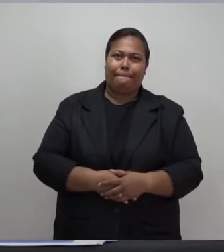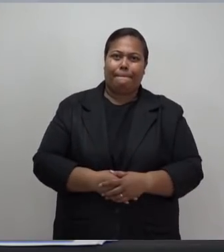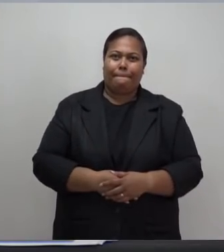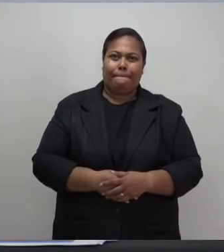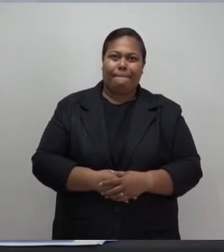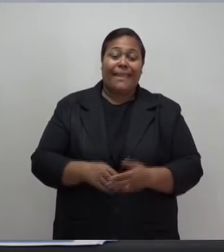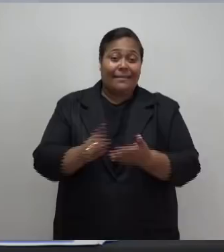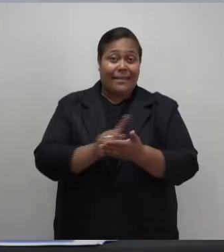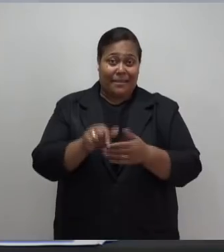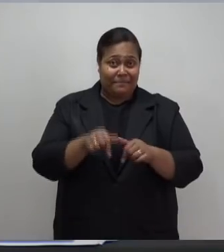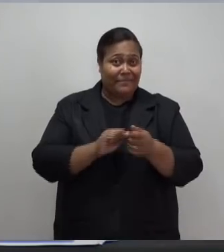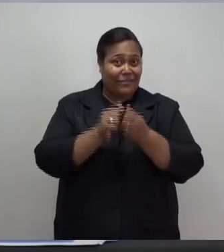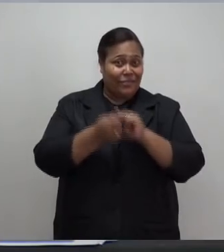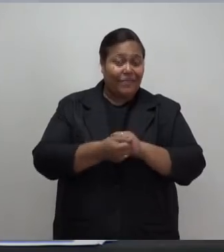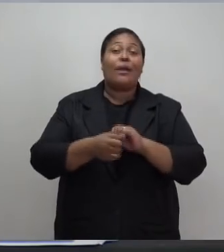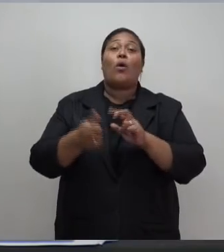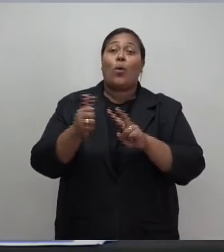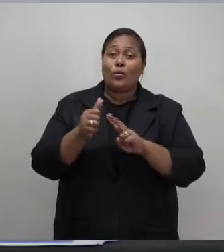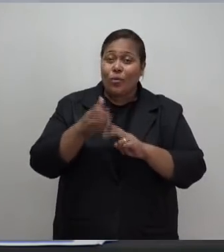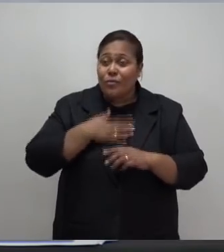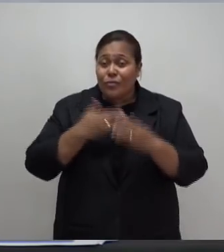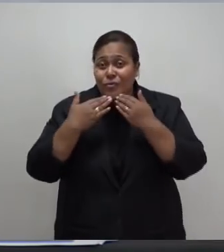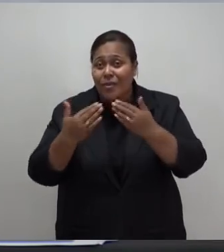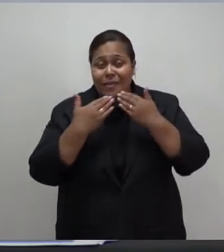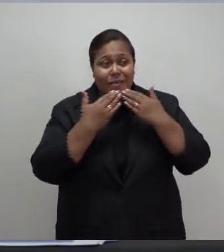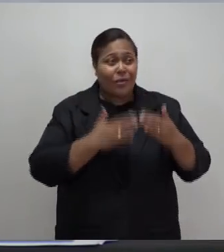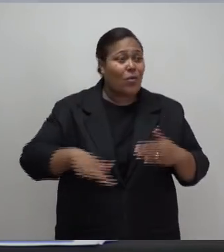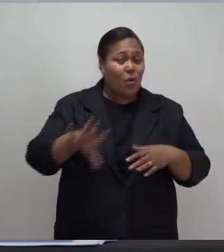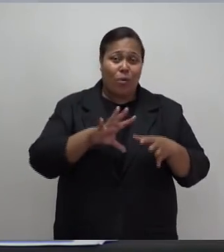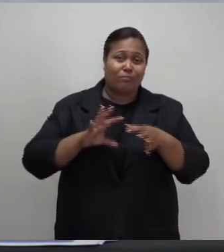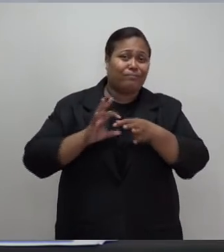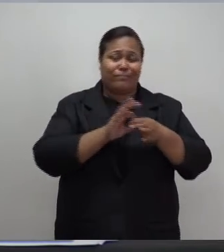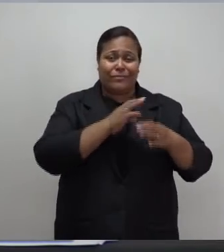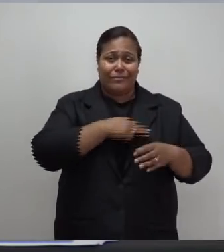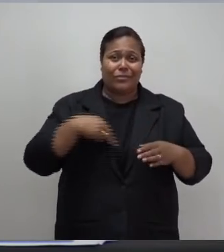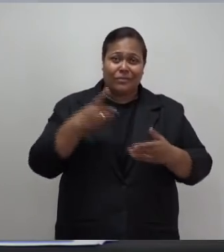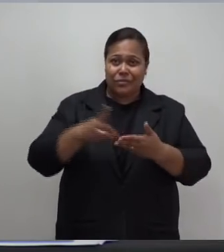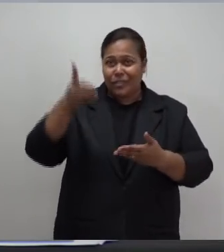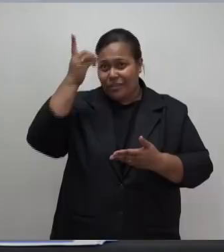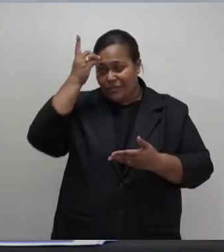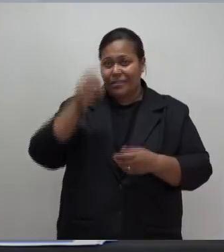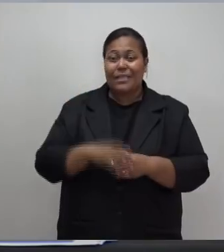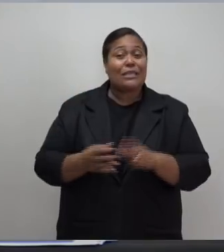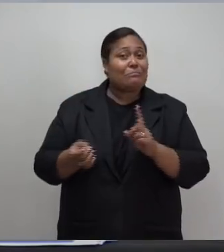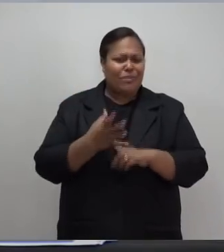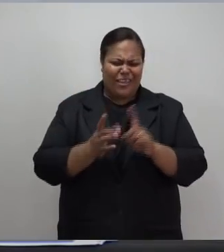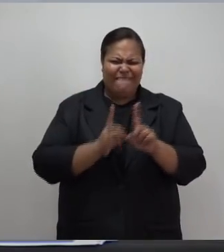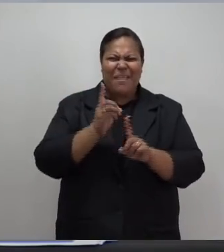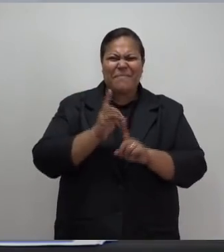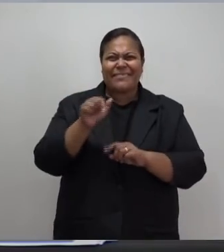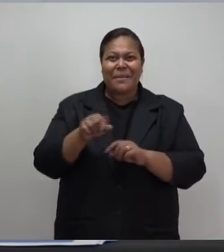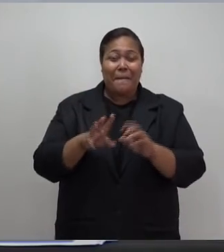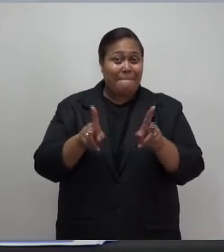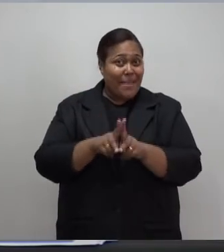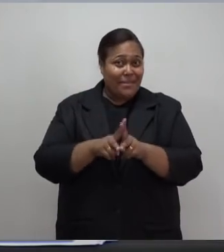this session. But I'd also like to thank each and everyone who has been with us, with the Ministry of Education, especially our development partners. A special thanks